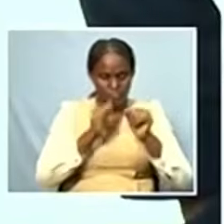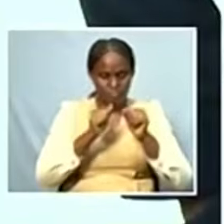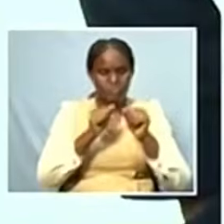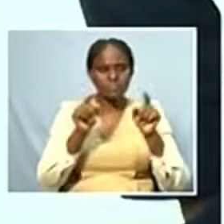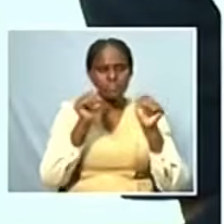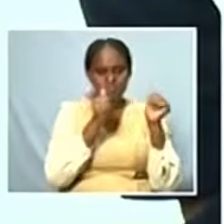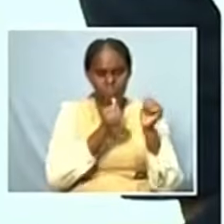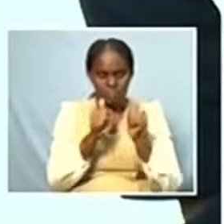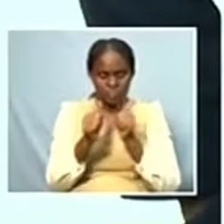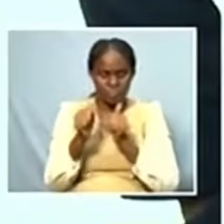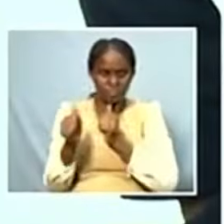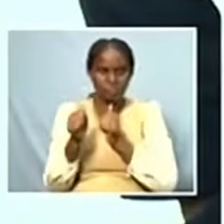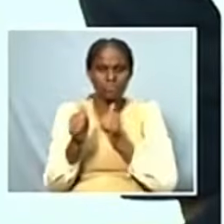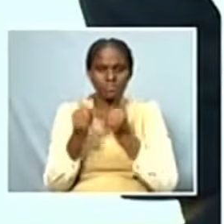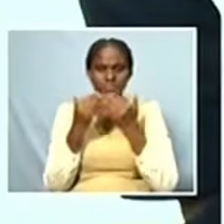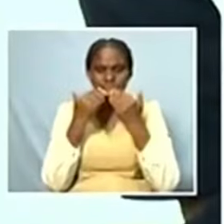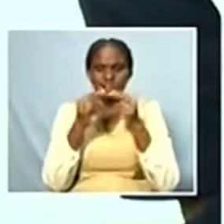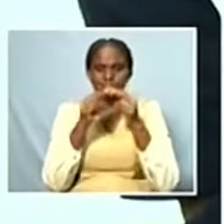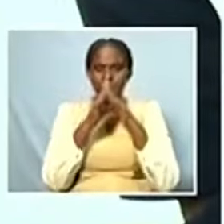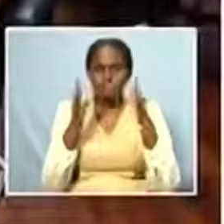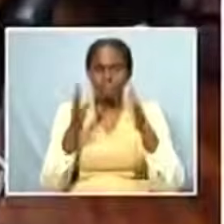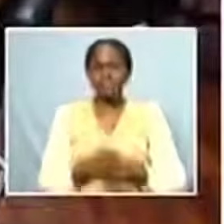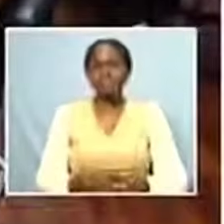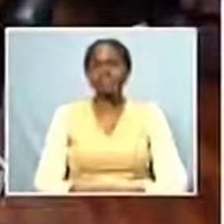further action. Thank you so much.